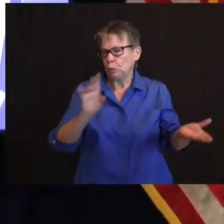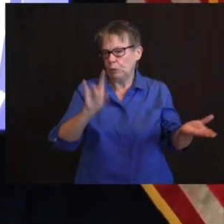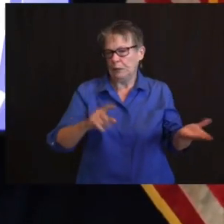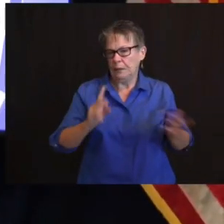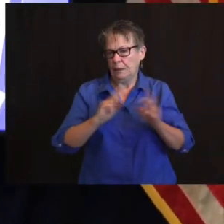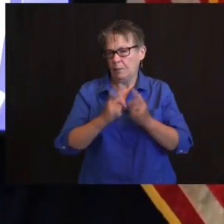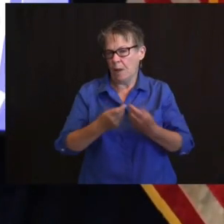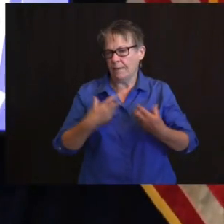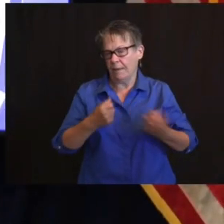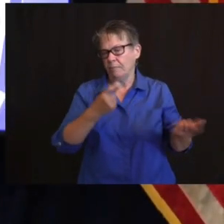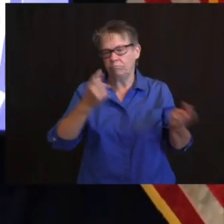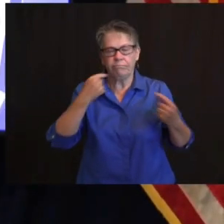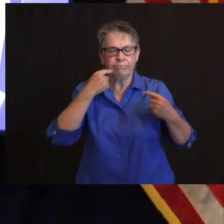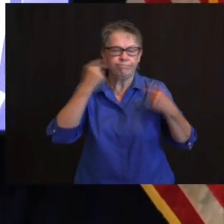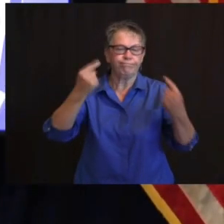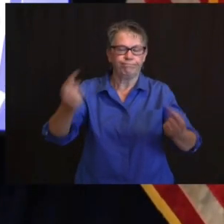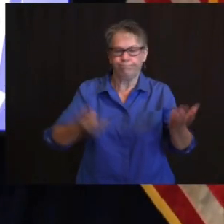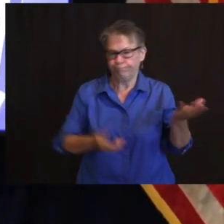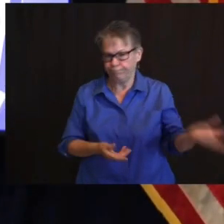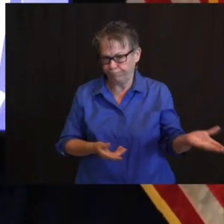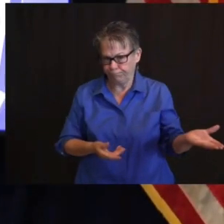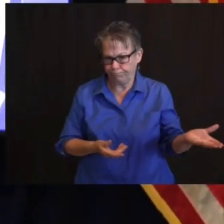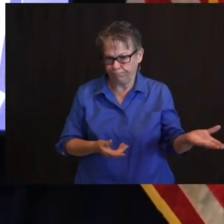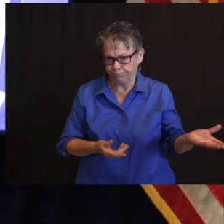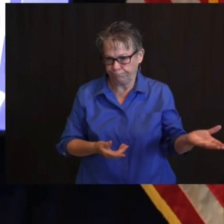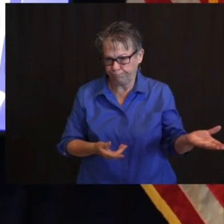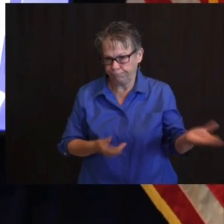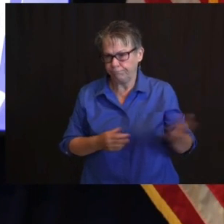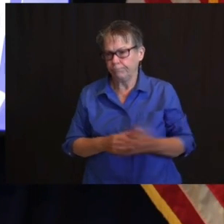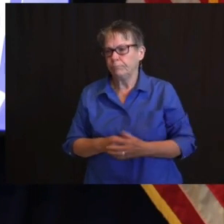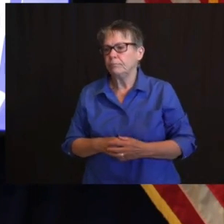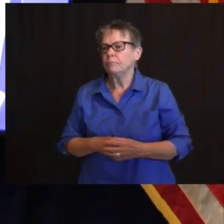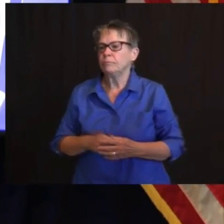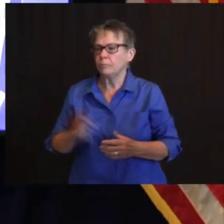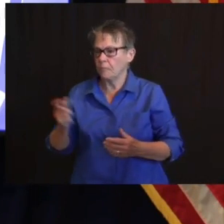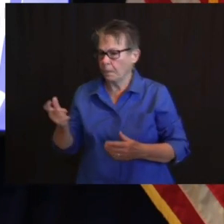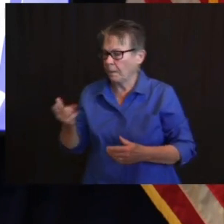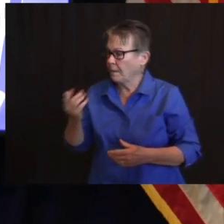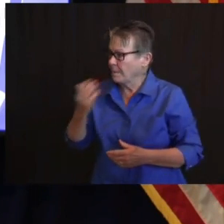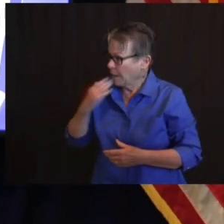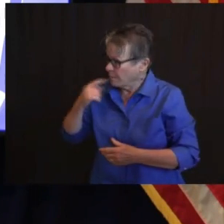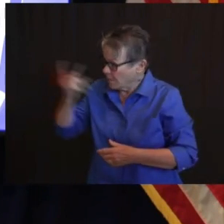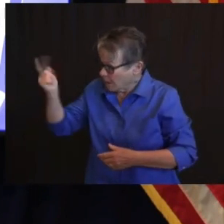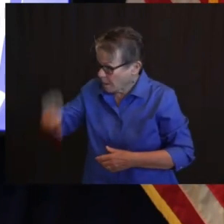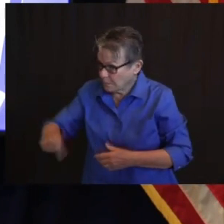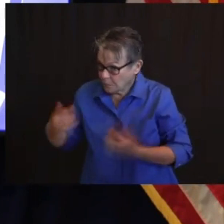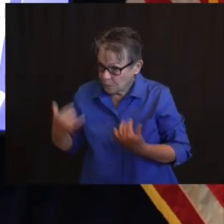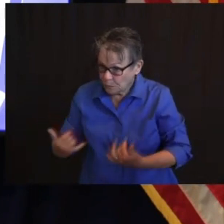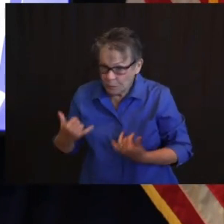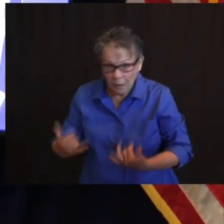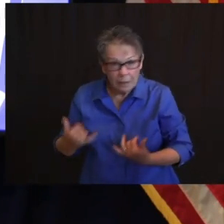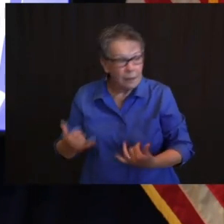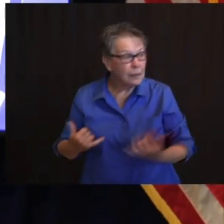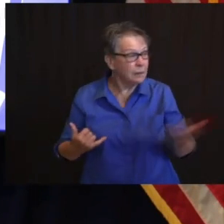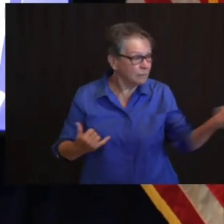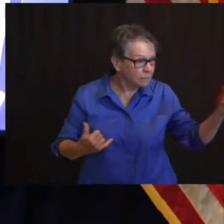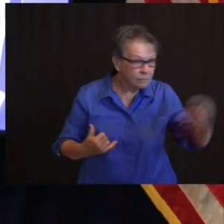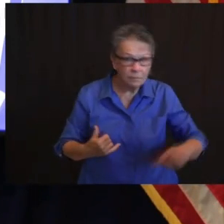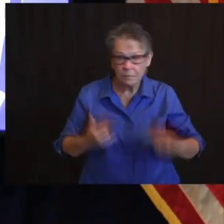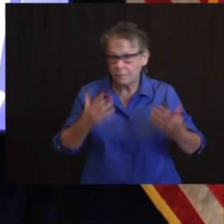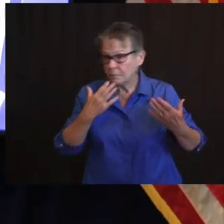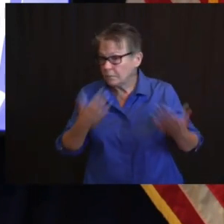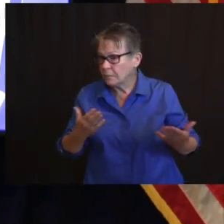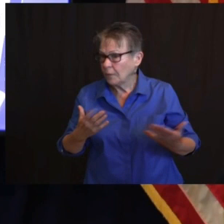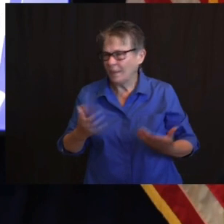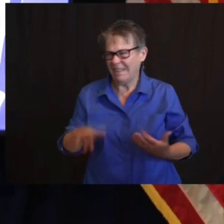afternoon. Thank you, Dean Halkitis, for joining us today, for your leadership and for the critical work the Rutgers School